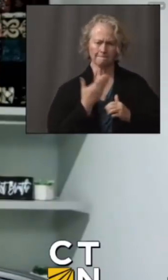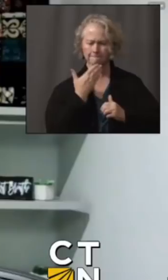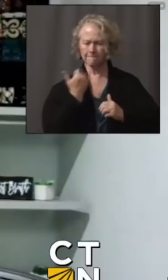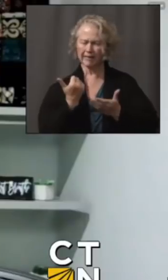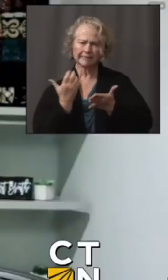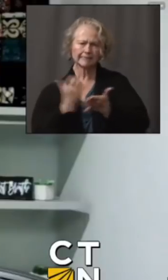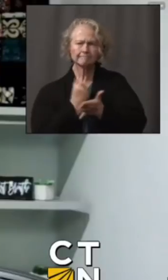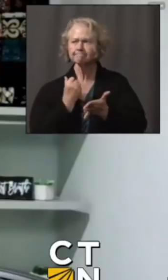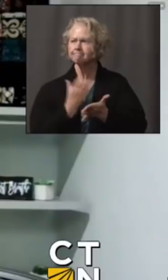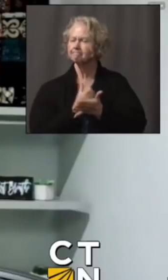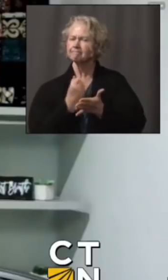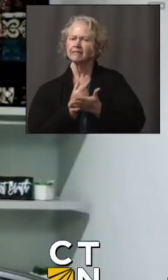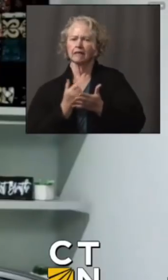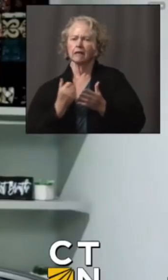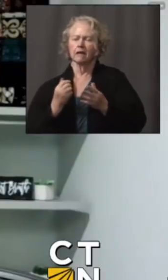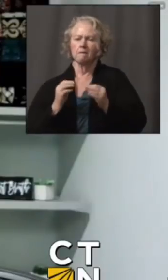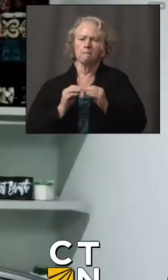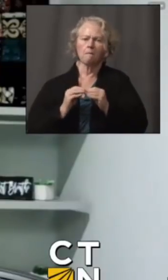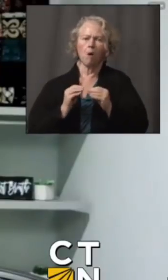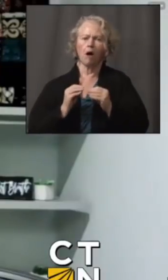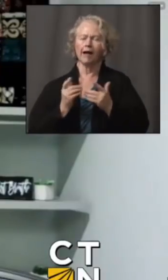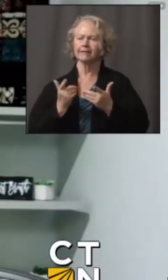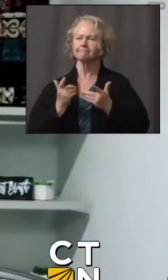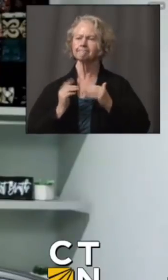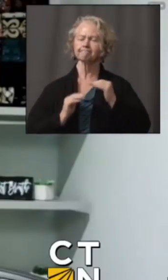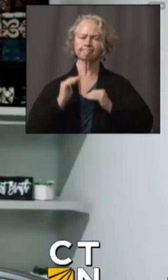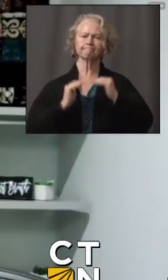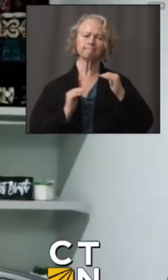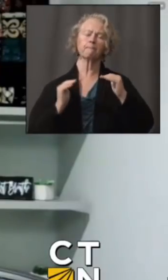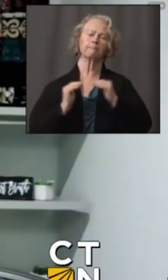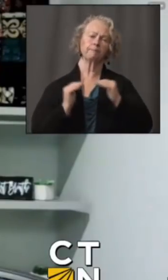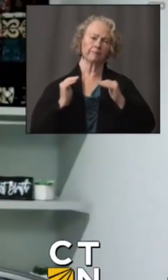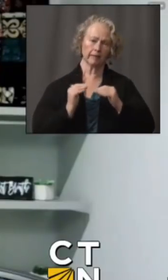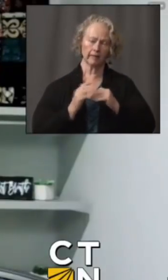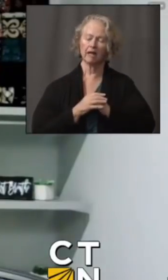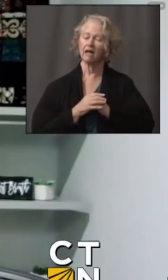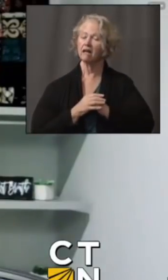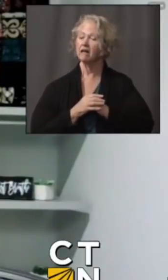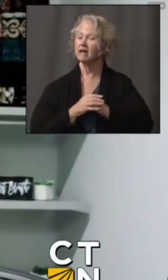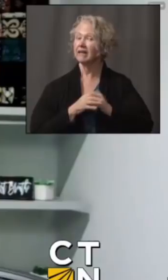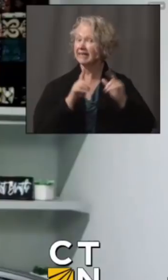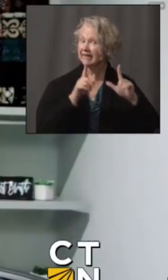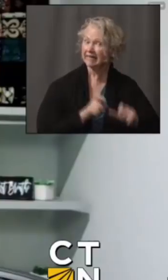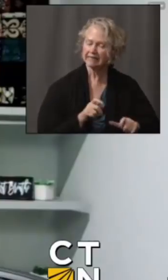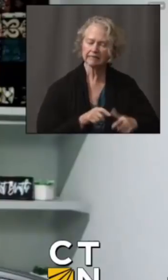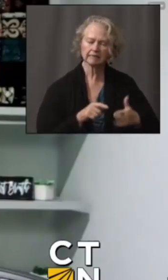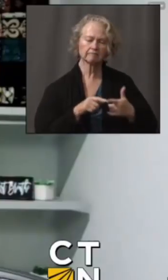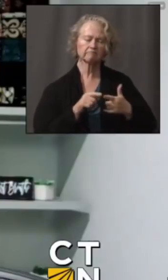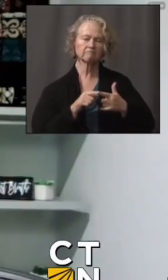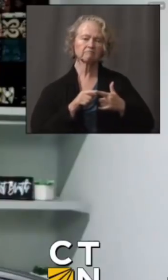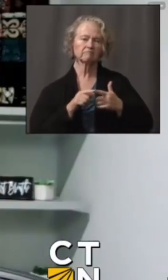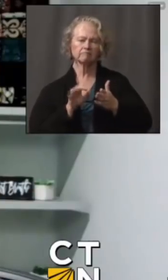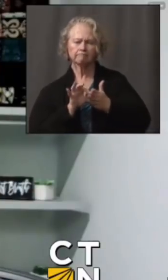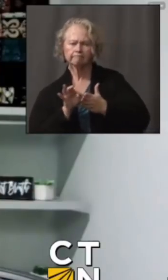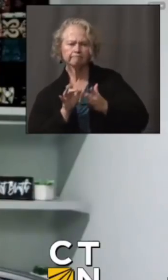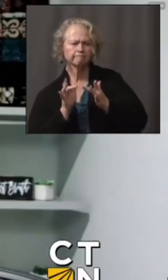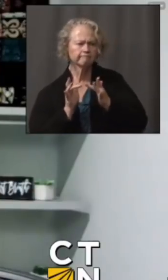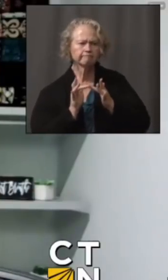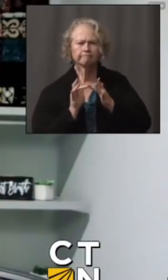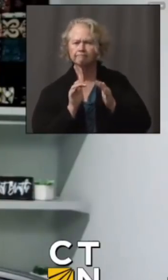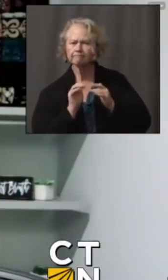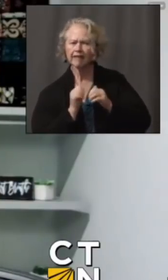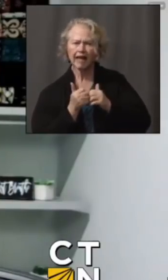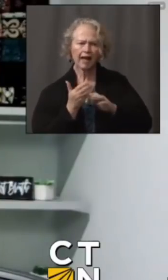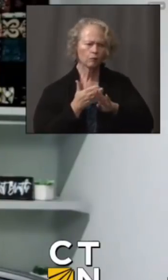and efficiency across all of these areas. So whether that be in testing, in contact tracing, providing supports